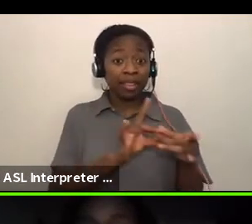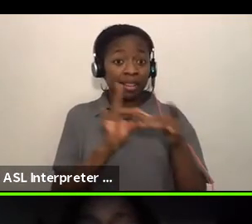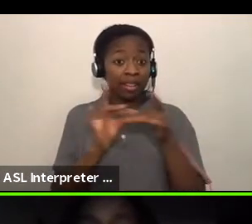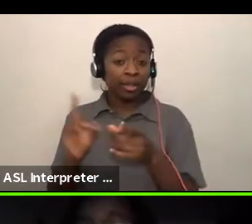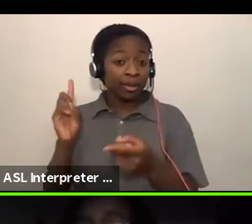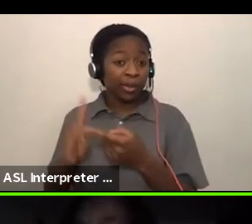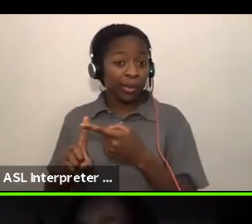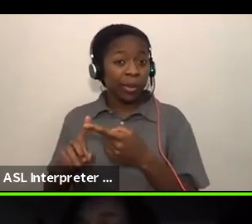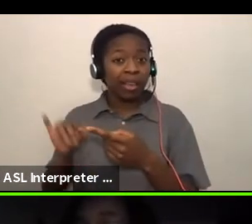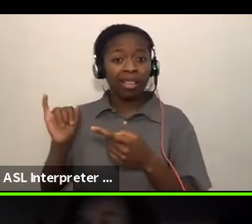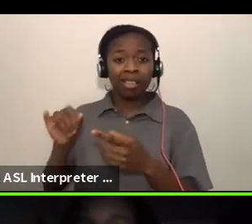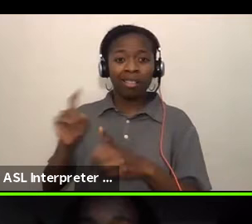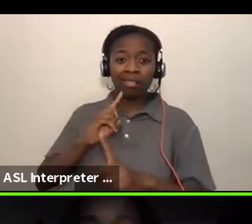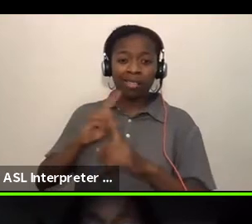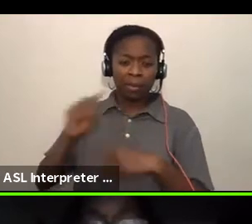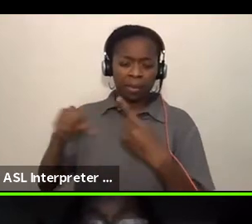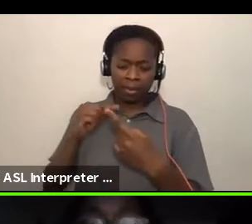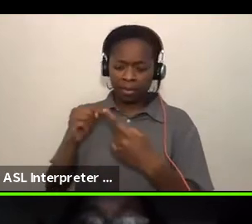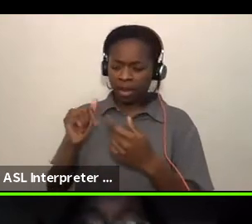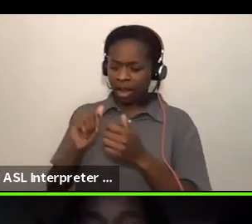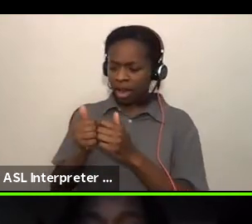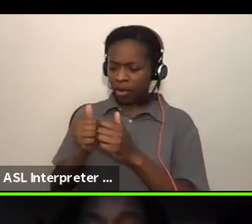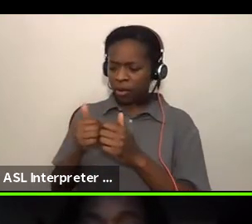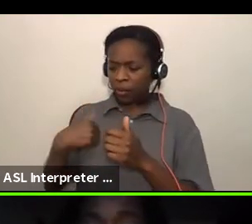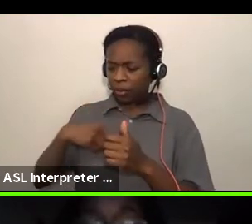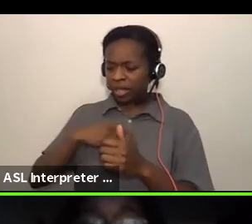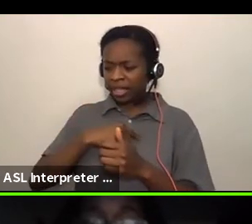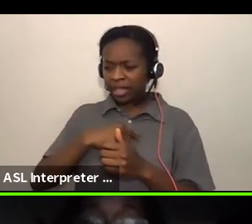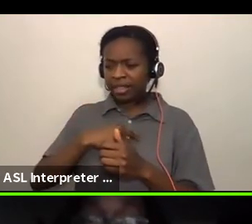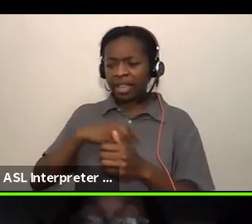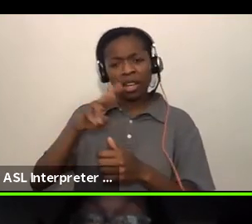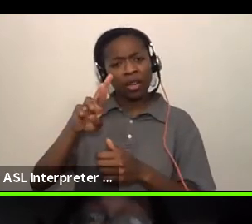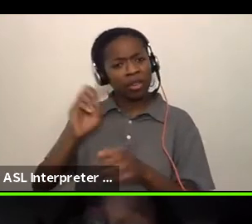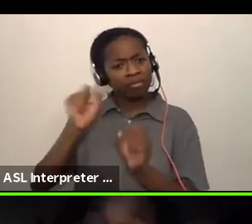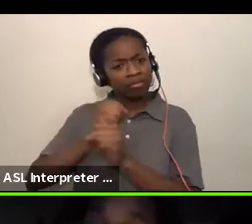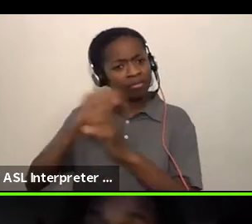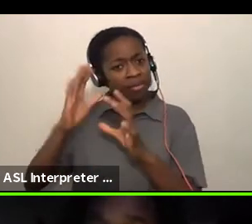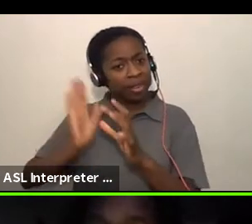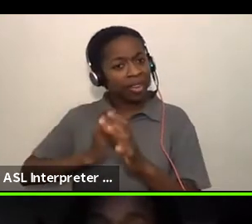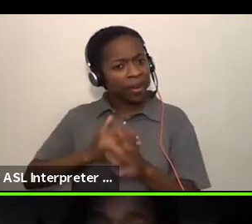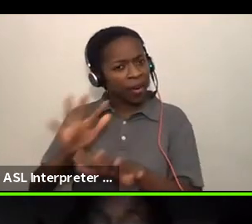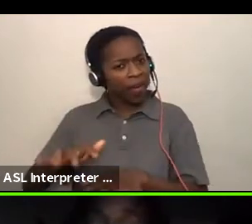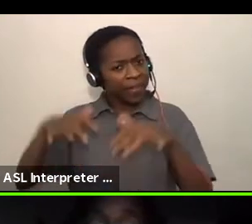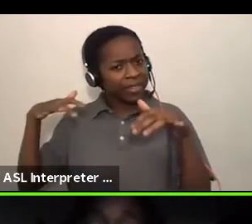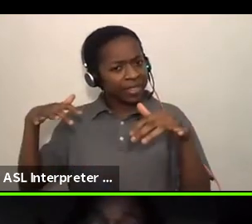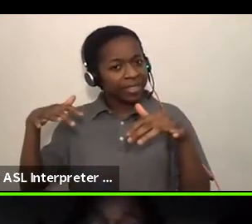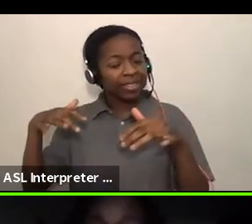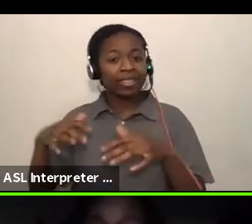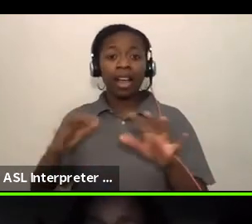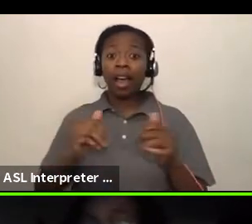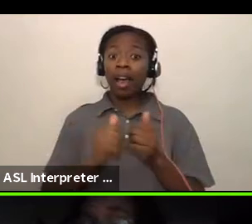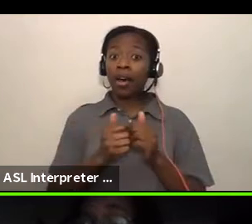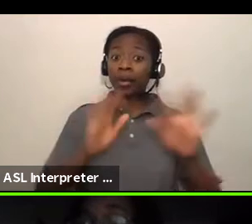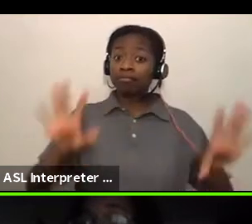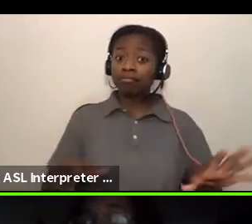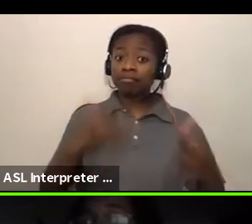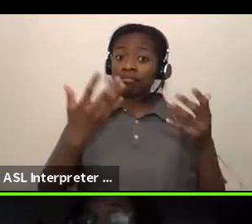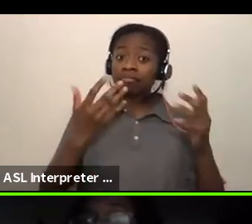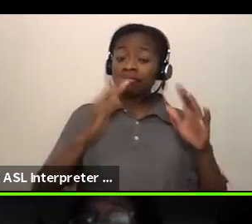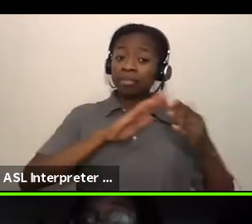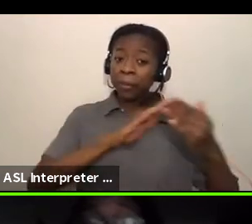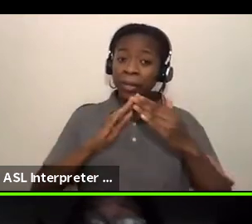that conversation about how do we re-envision our audience? How do we cultivate that community? Going back to that, cultivating that community so